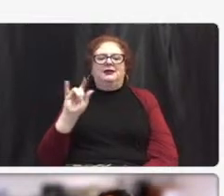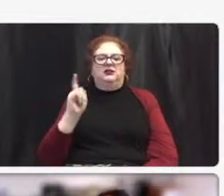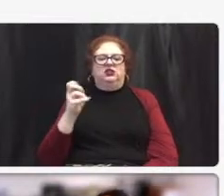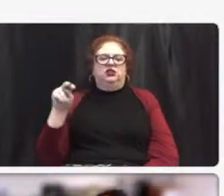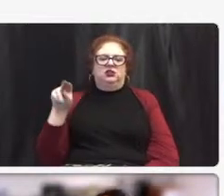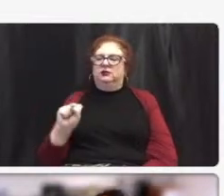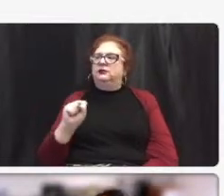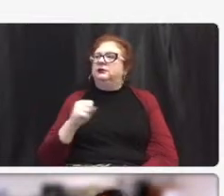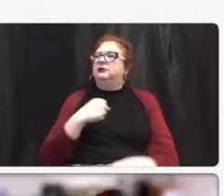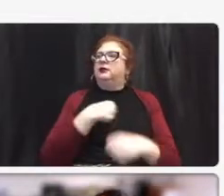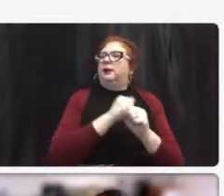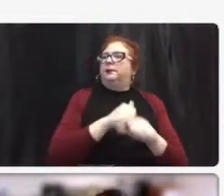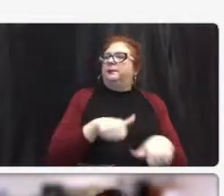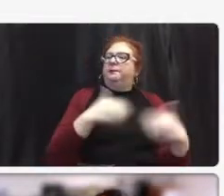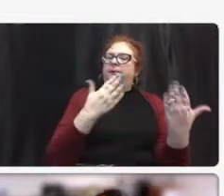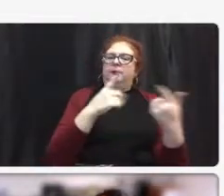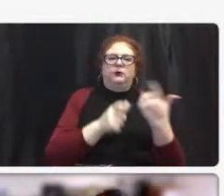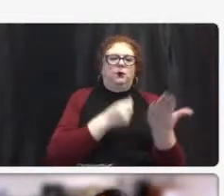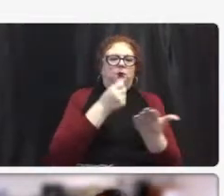Make a motion to approve as submitted.